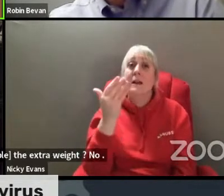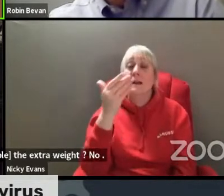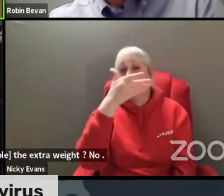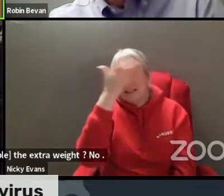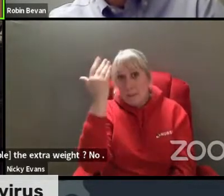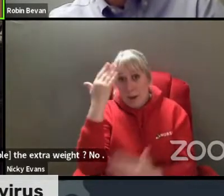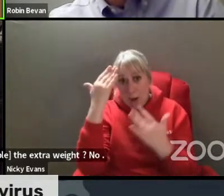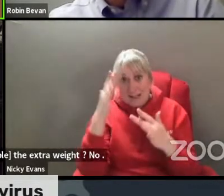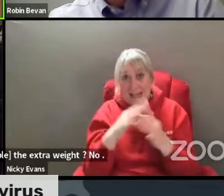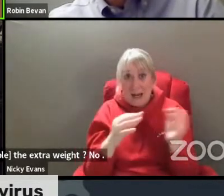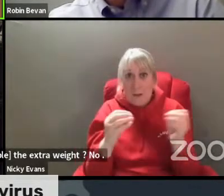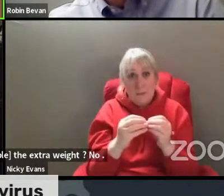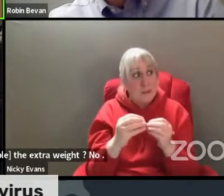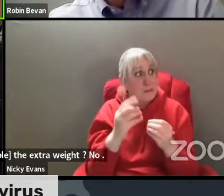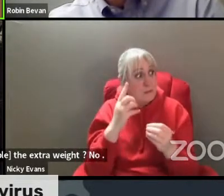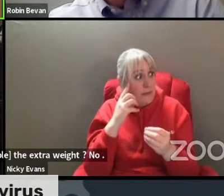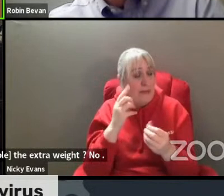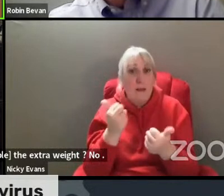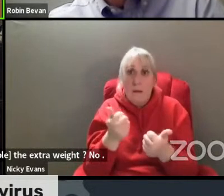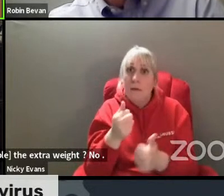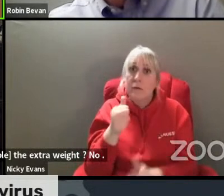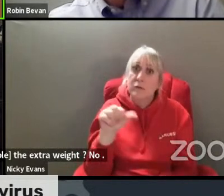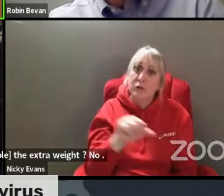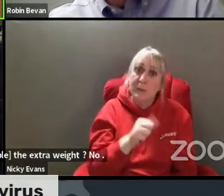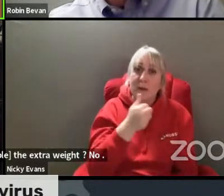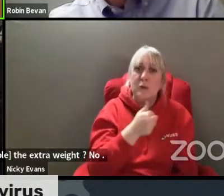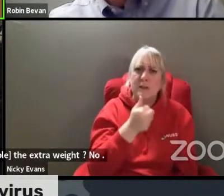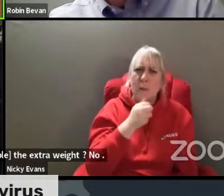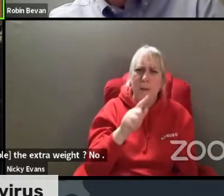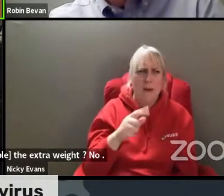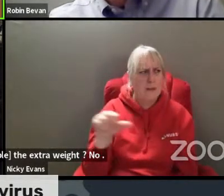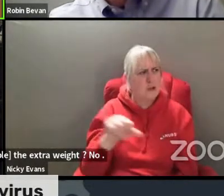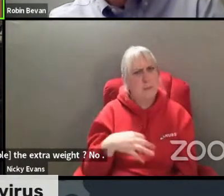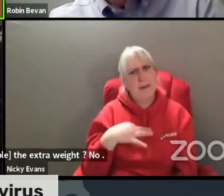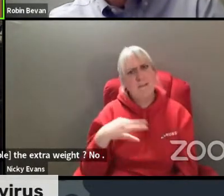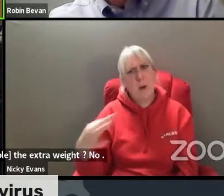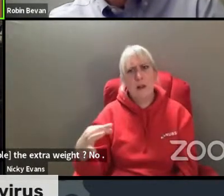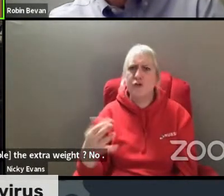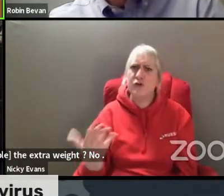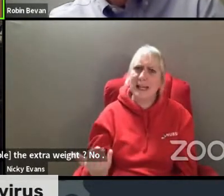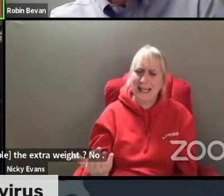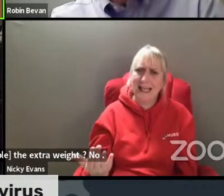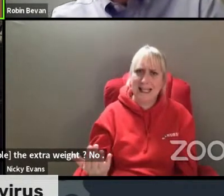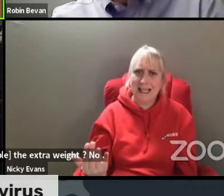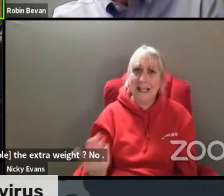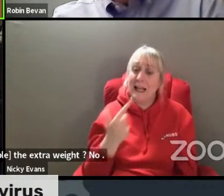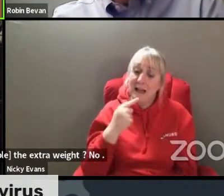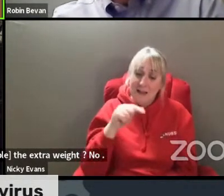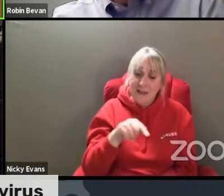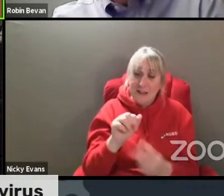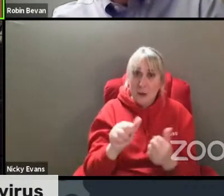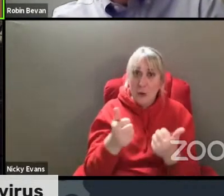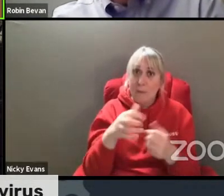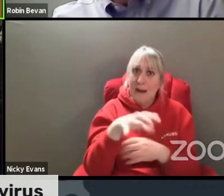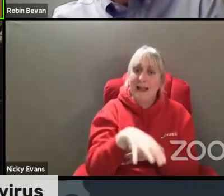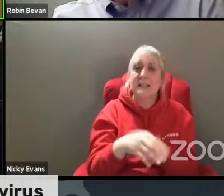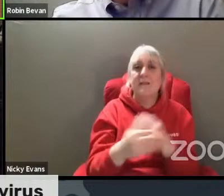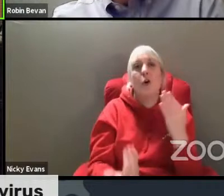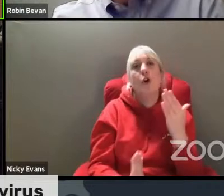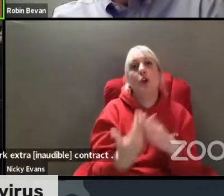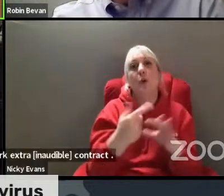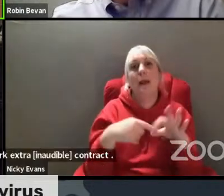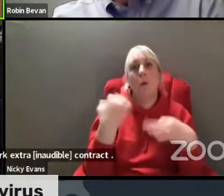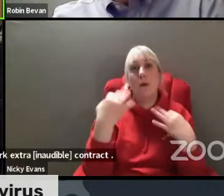useful, but they should be on a voluntary basis. They are a very good place for newly qualified teachers who